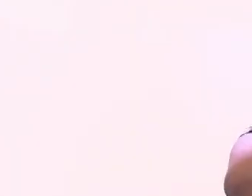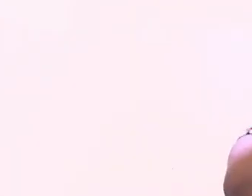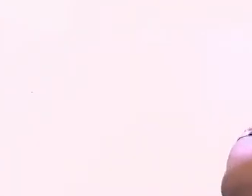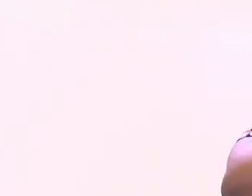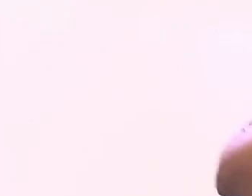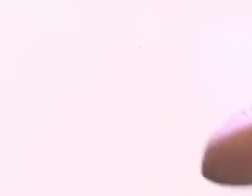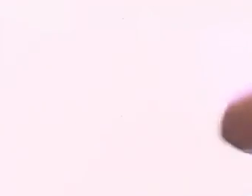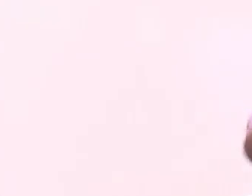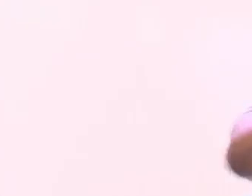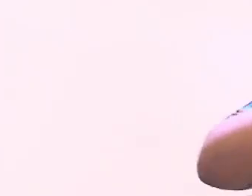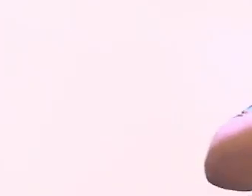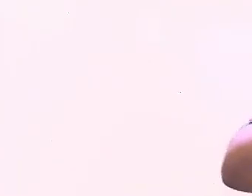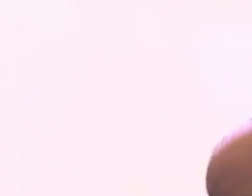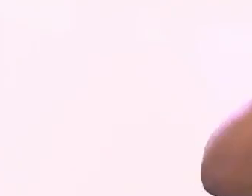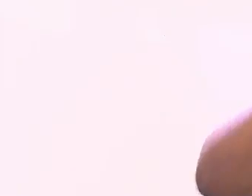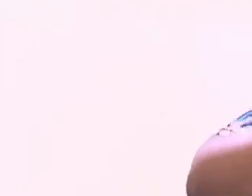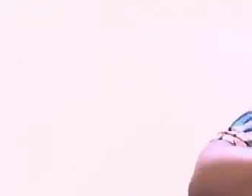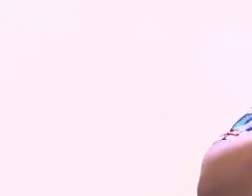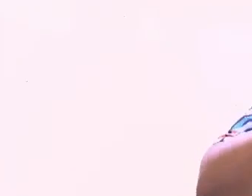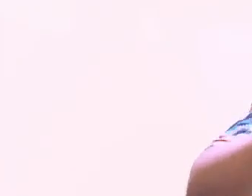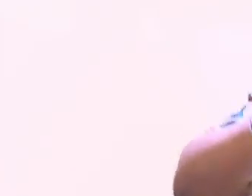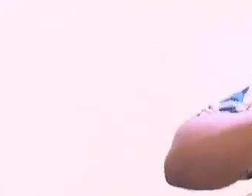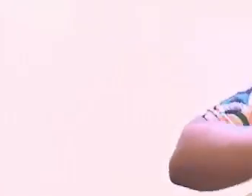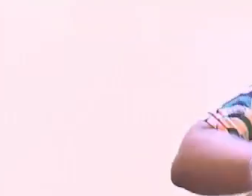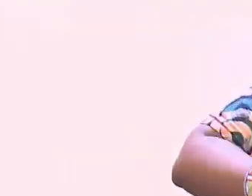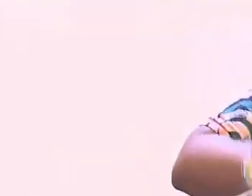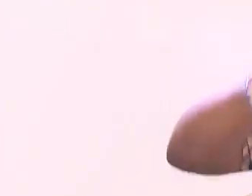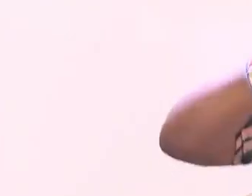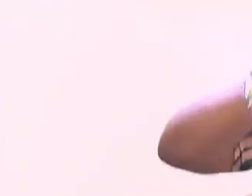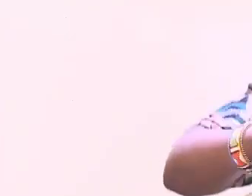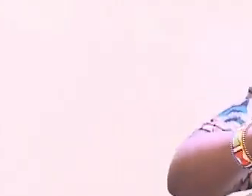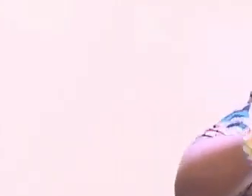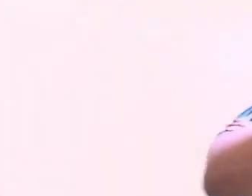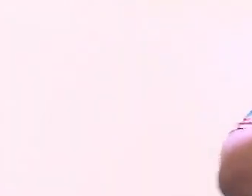leading in the Google in the area.